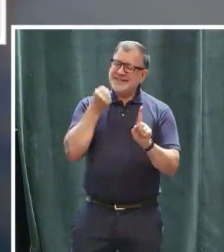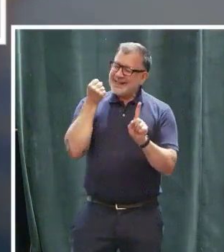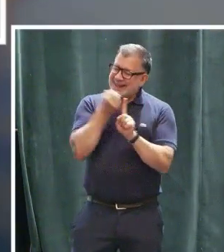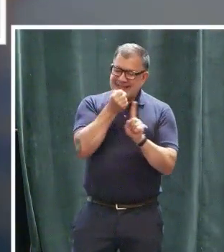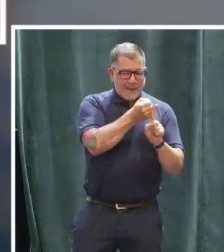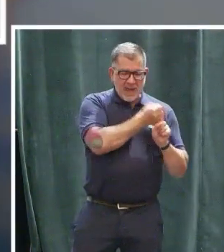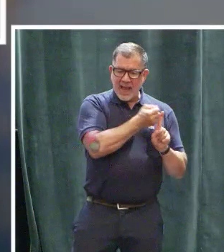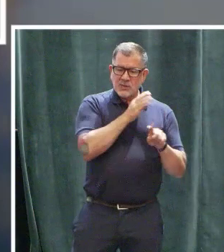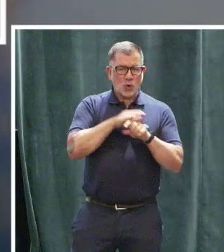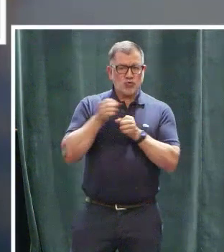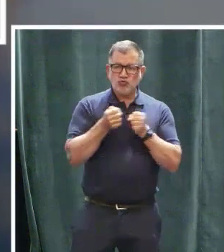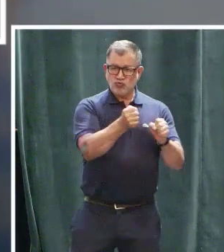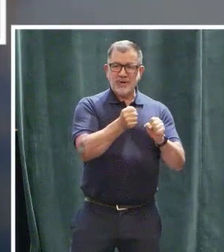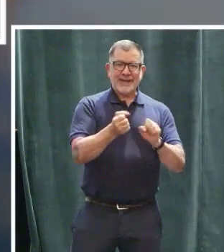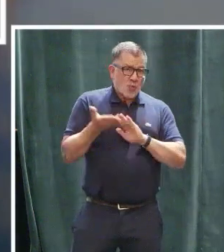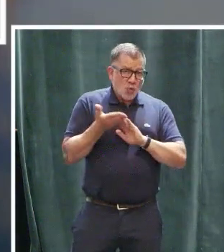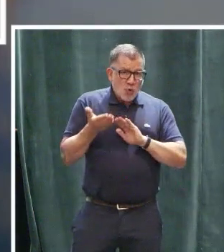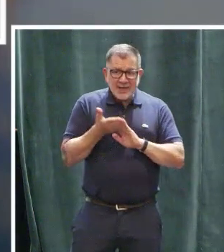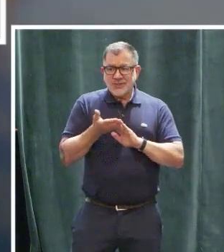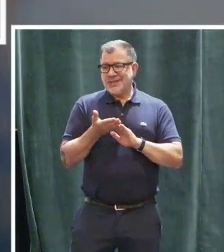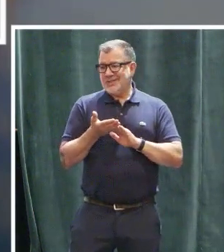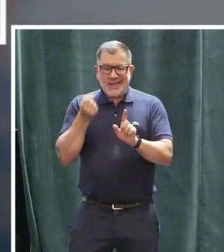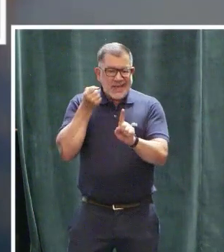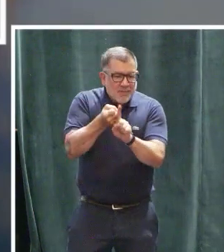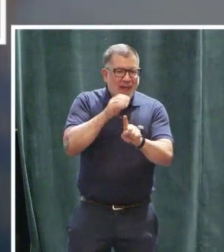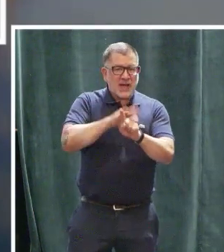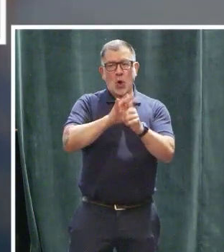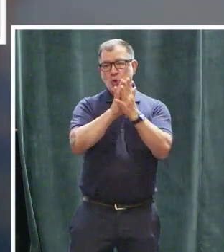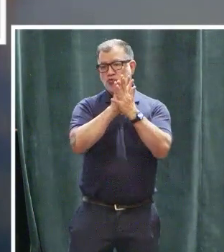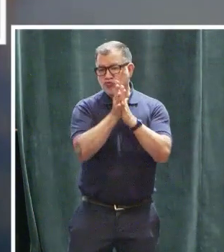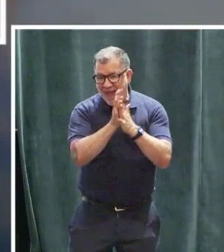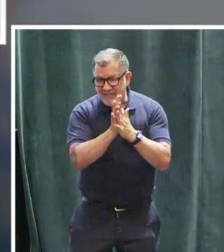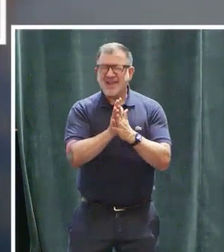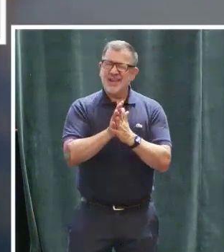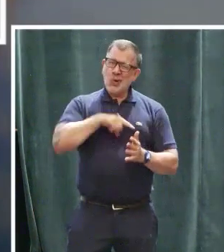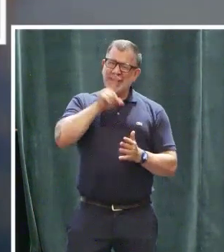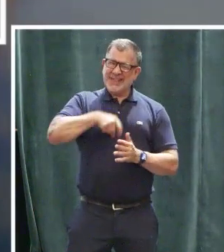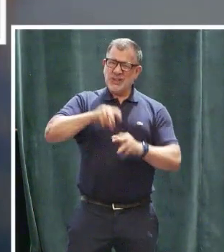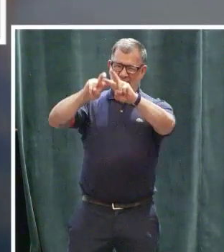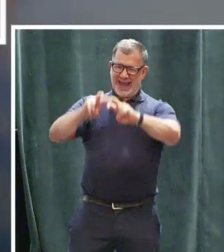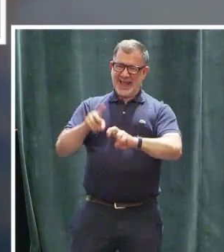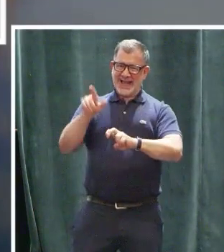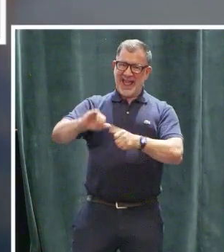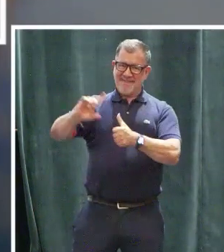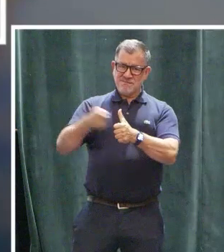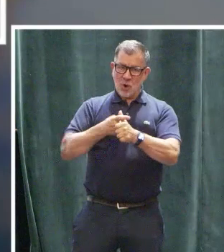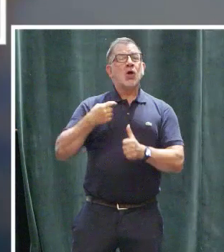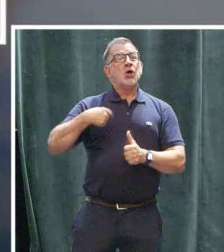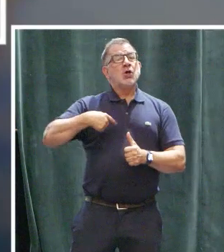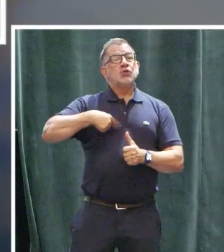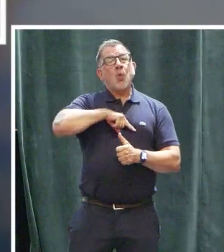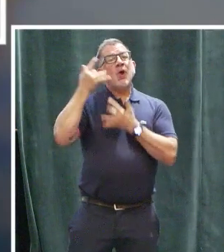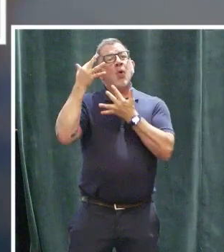street operations and traffic have to be very closely analyzed. So we are awaiting kind